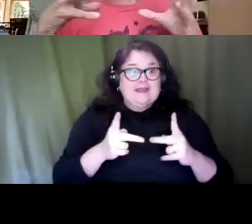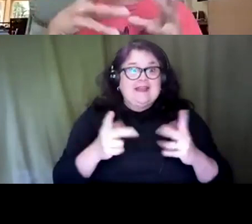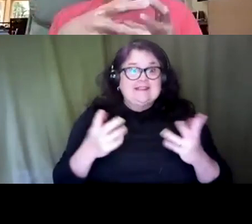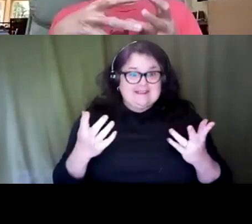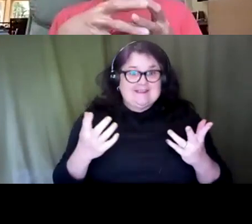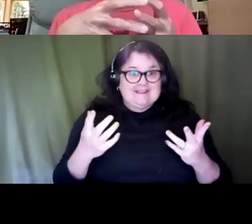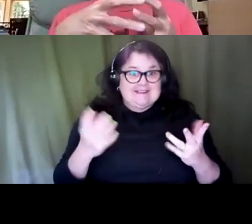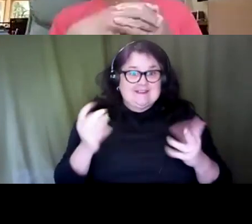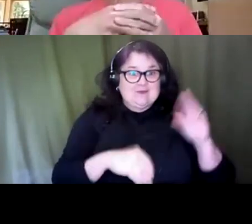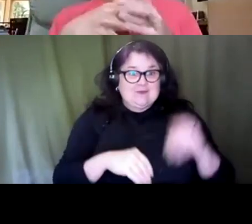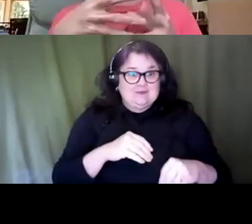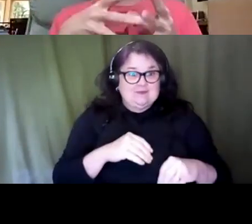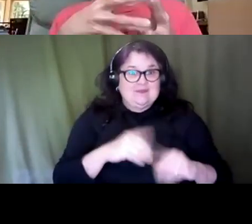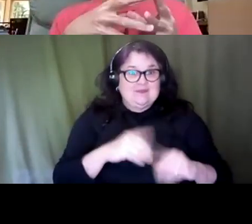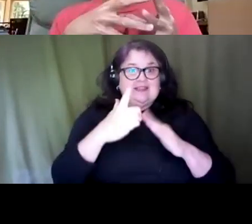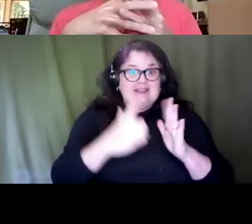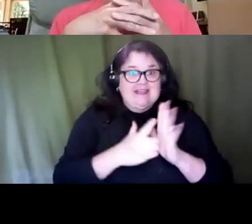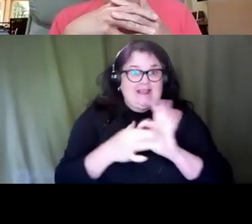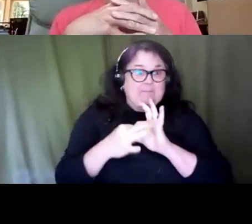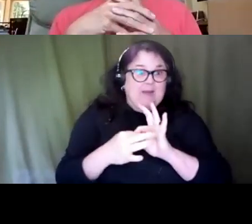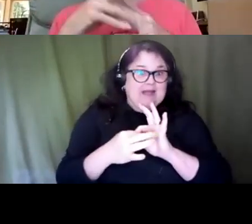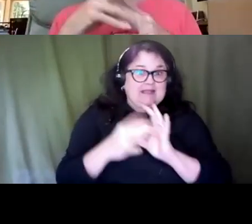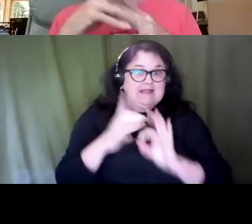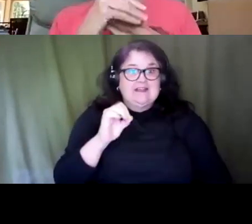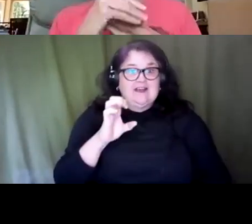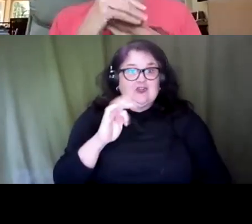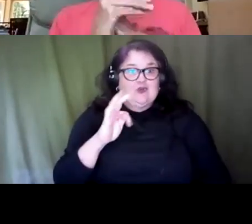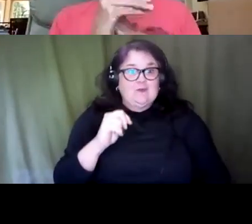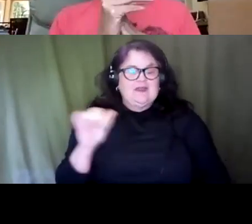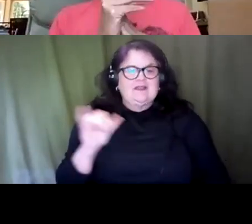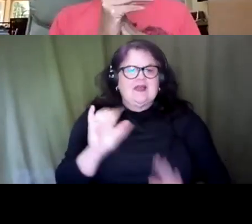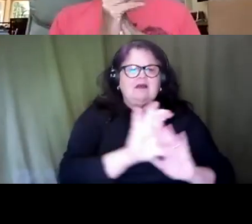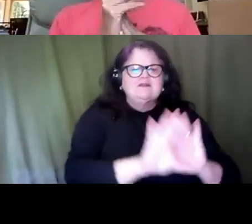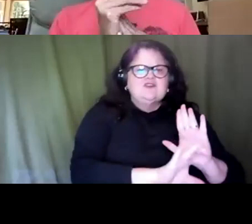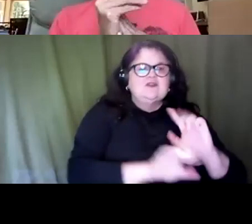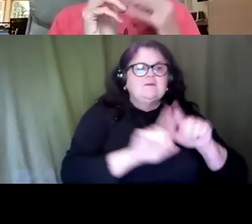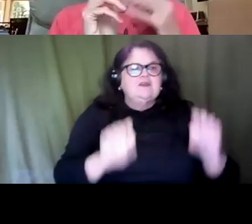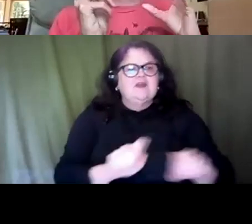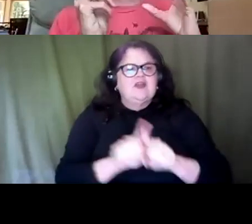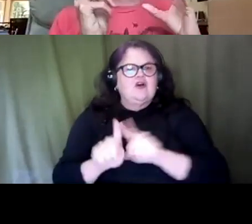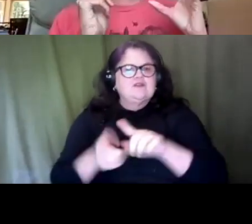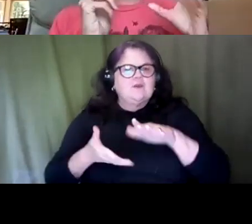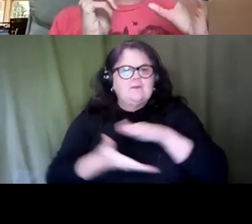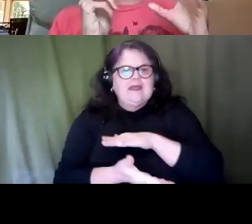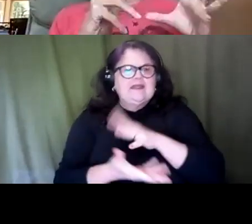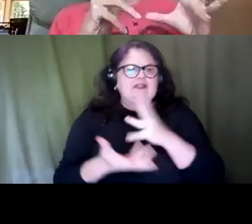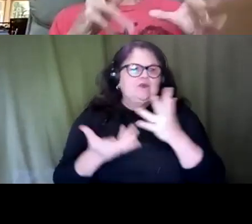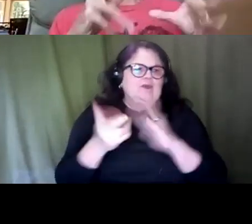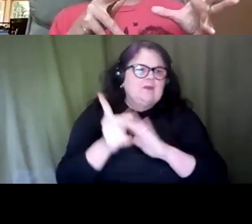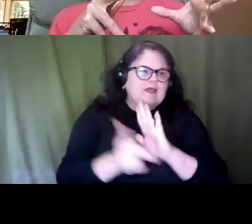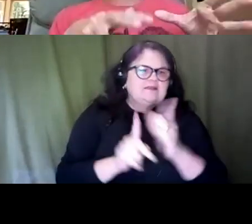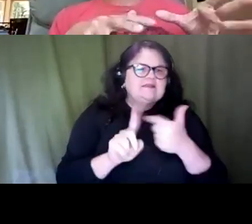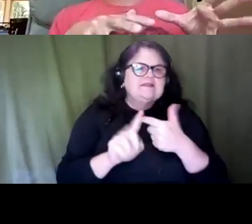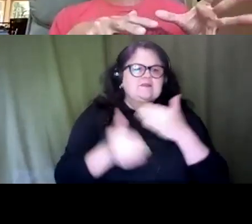it's a legally binding document, kind of a little like a constitution. But you can also bake it into the policies,